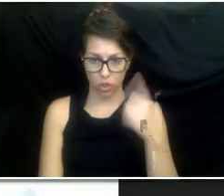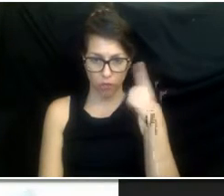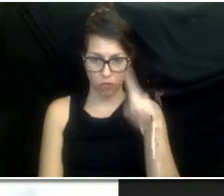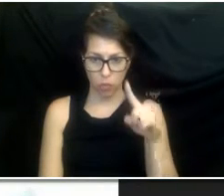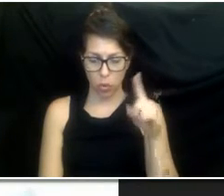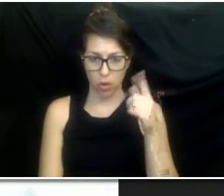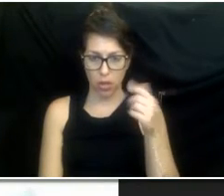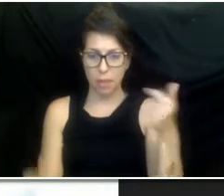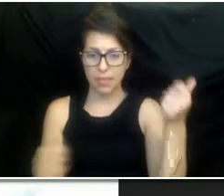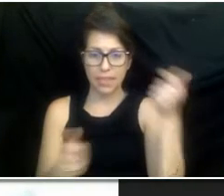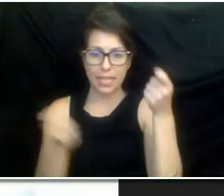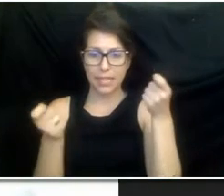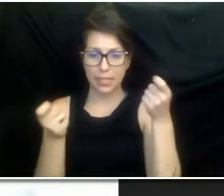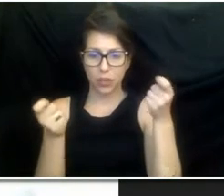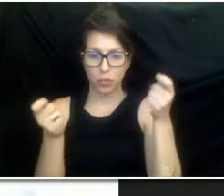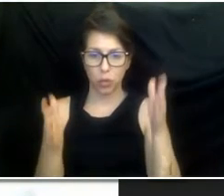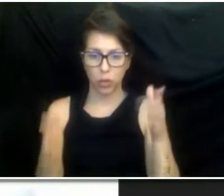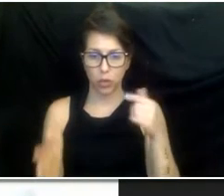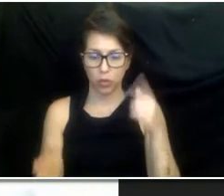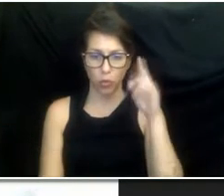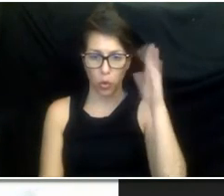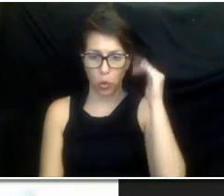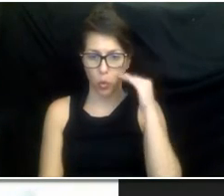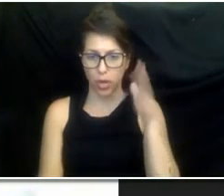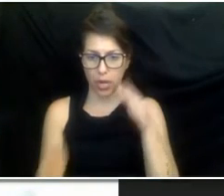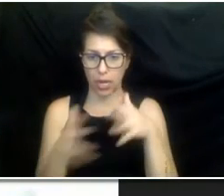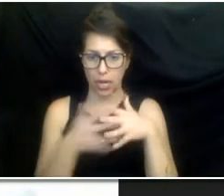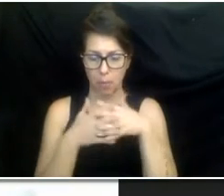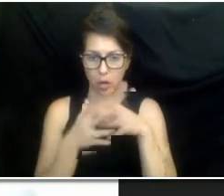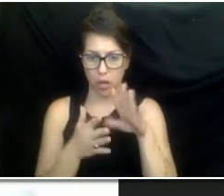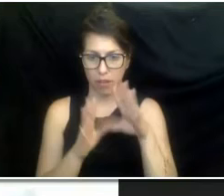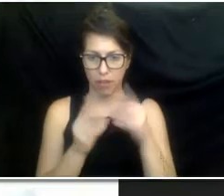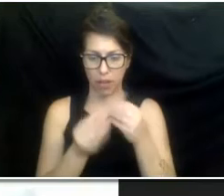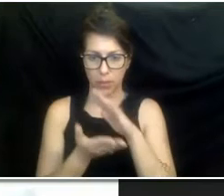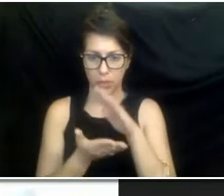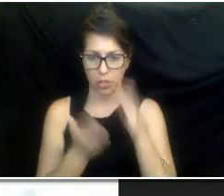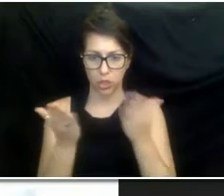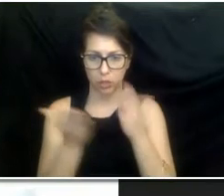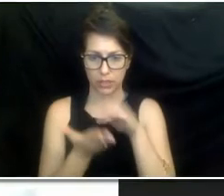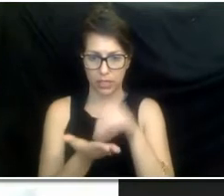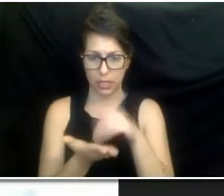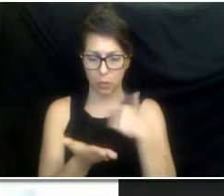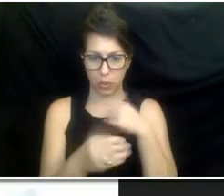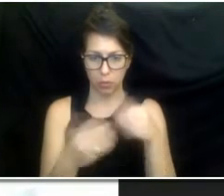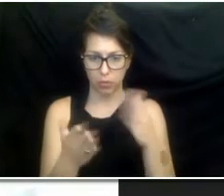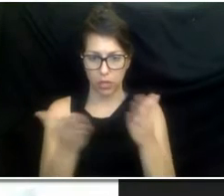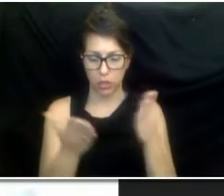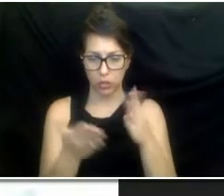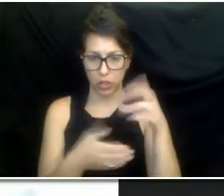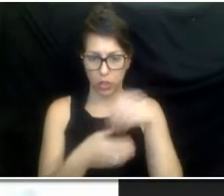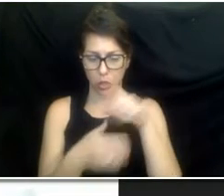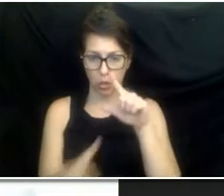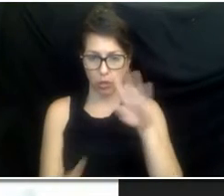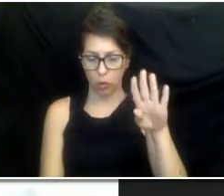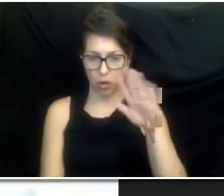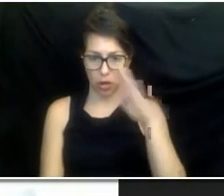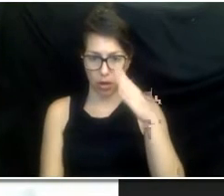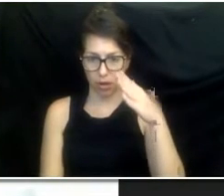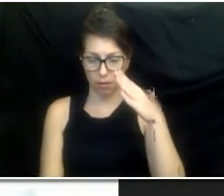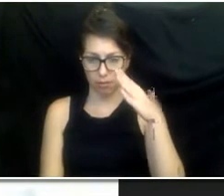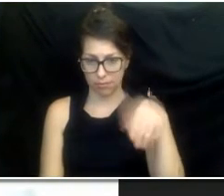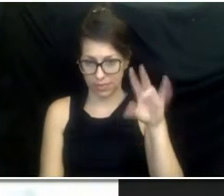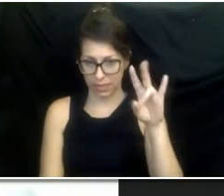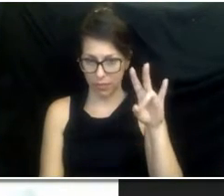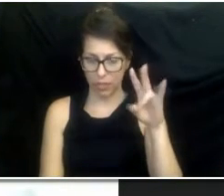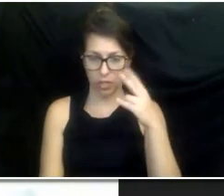programs to Immigrant um survivors um of domestic violence sexual assault and child abuse